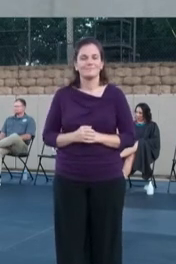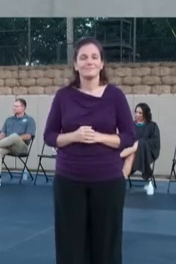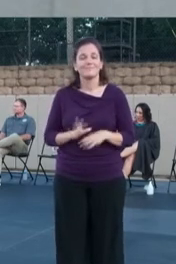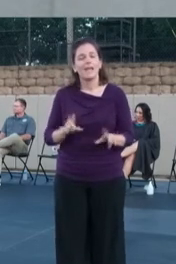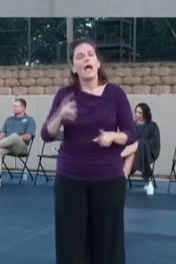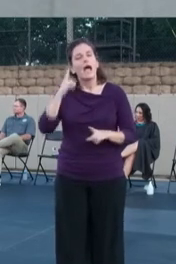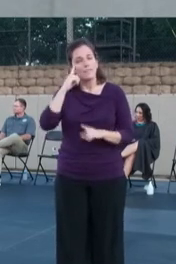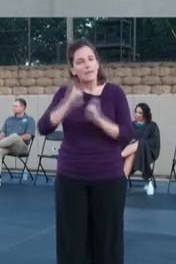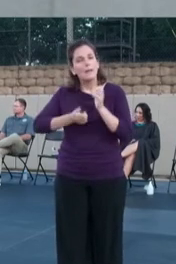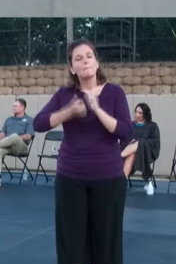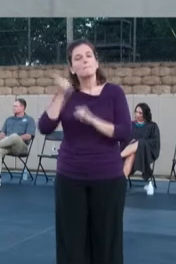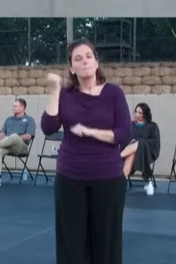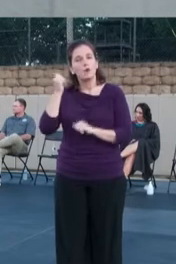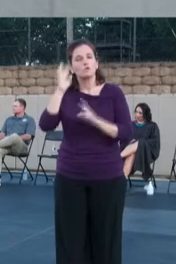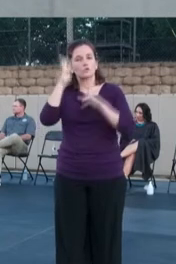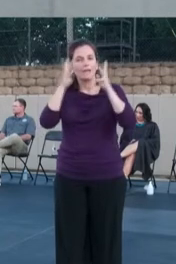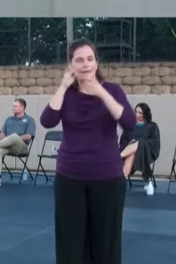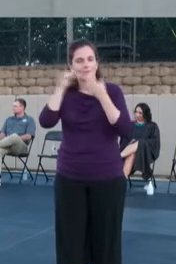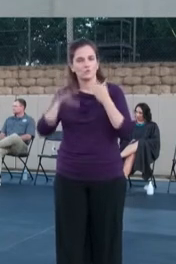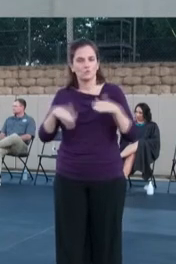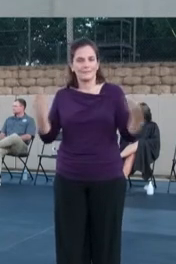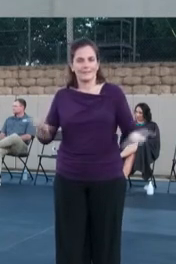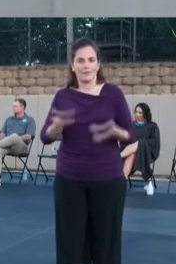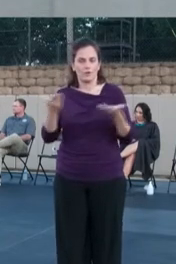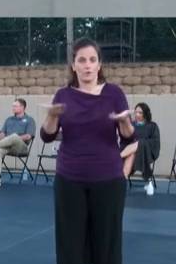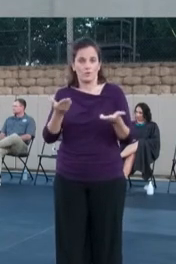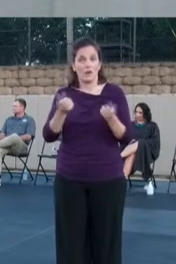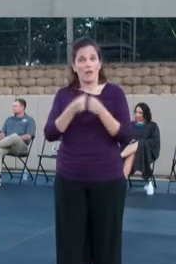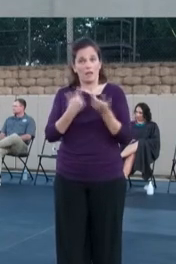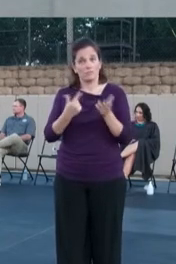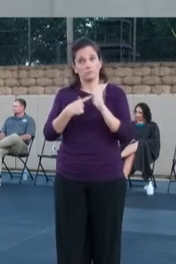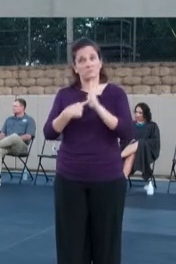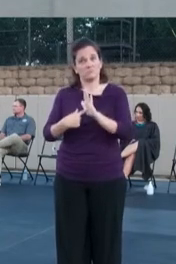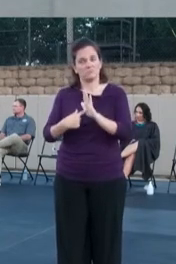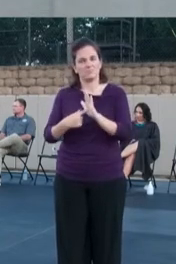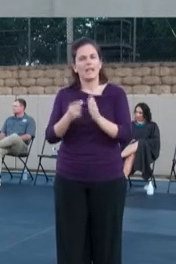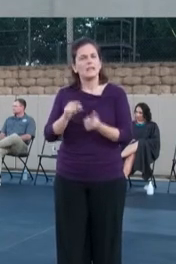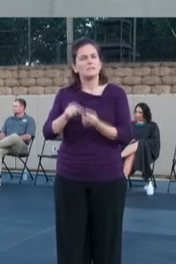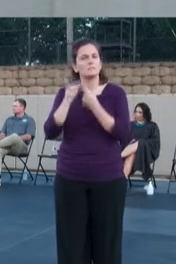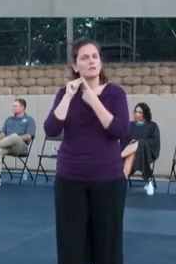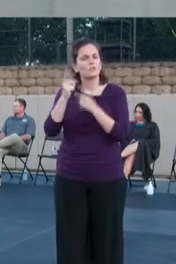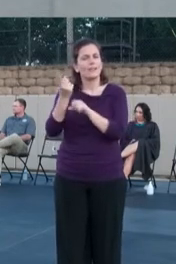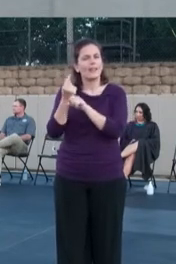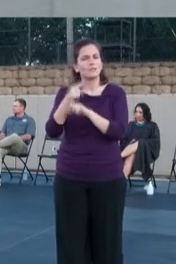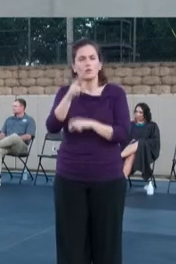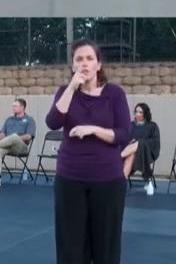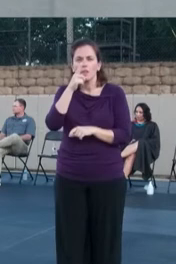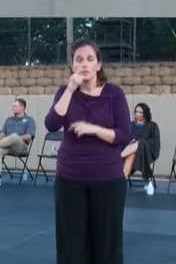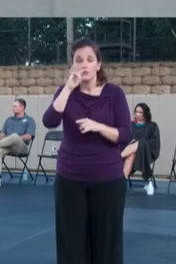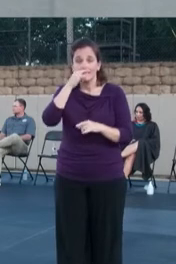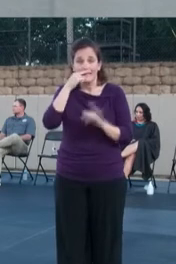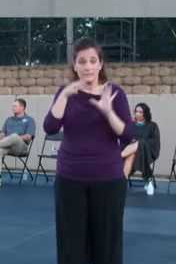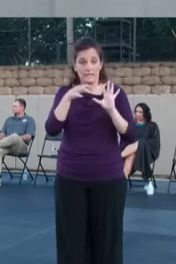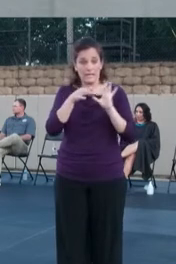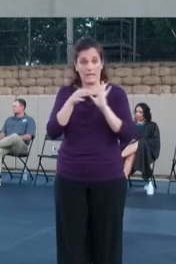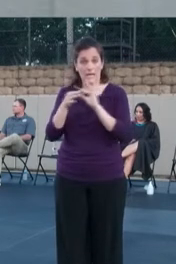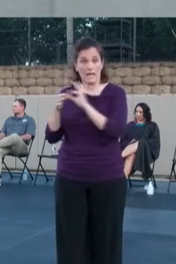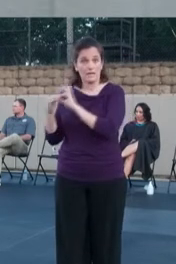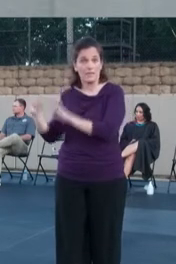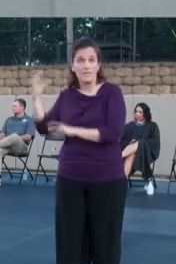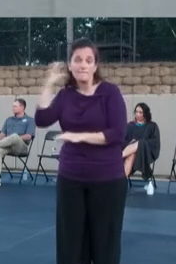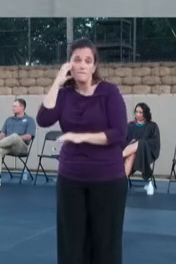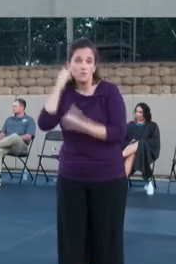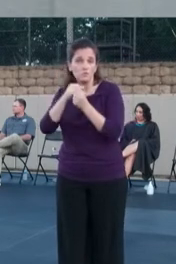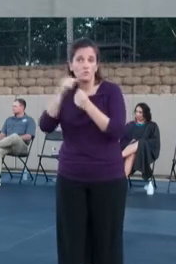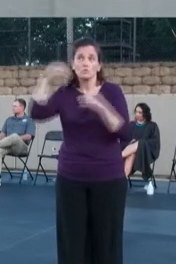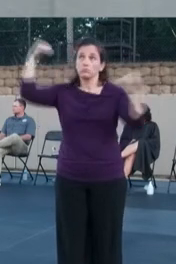creative students, which has been apparent multiple times, especially at lunch last year, when kids connected their phones to the speakers in the